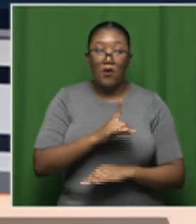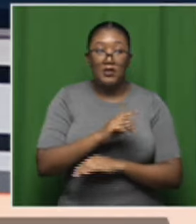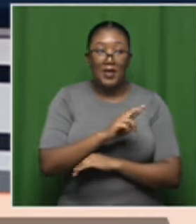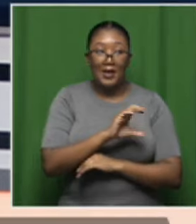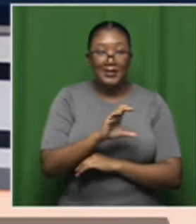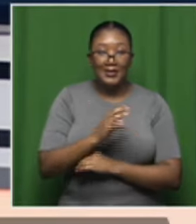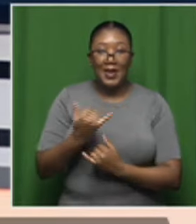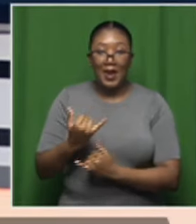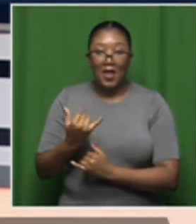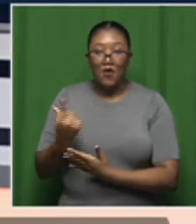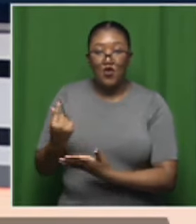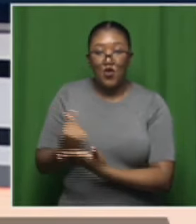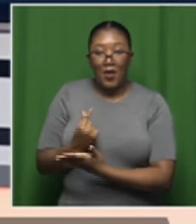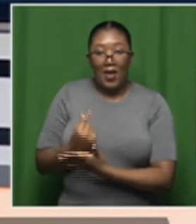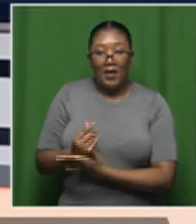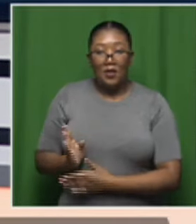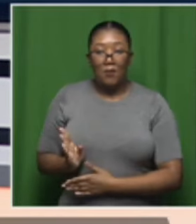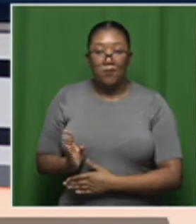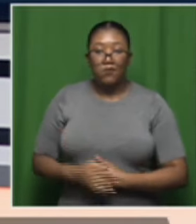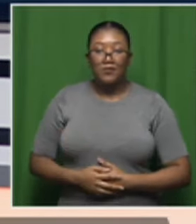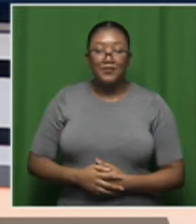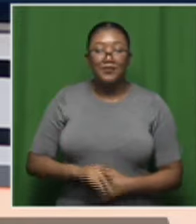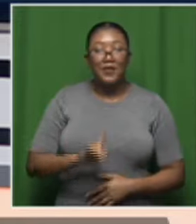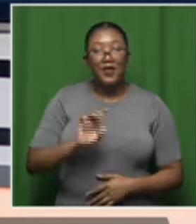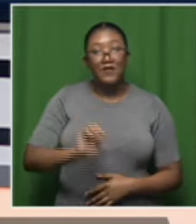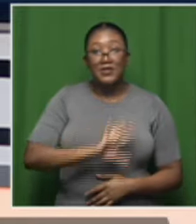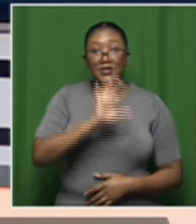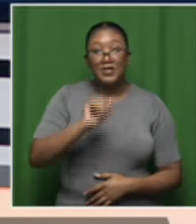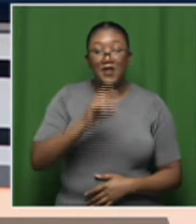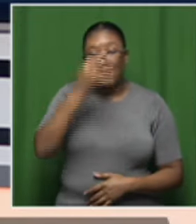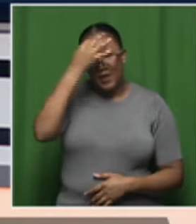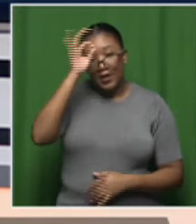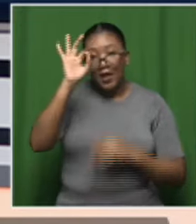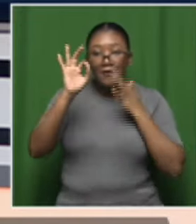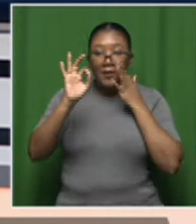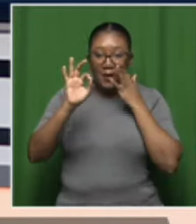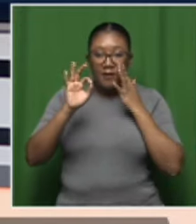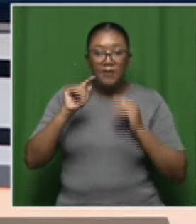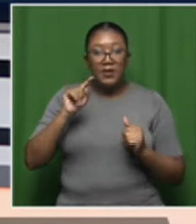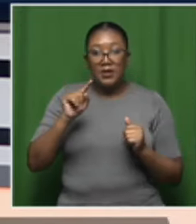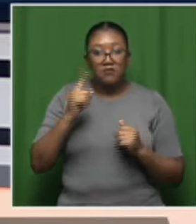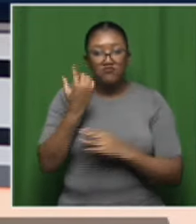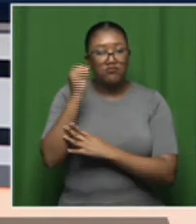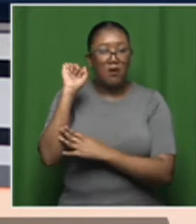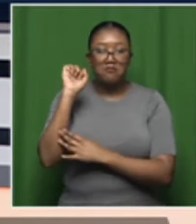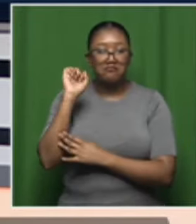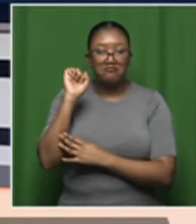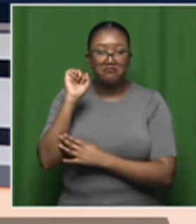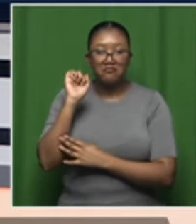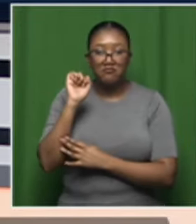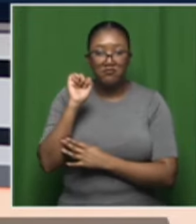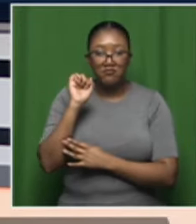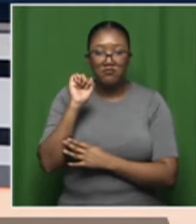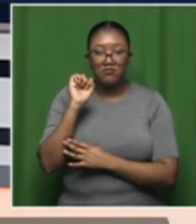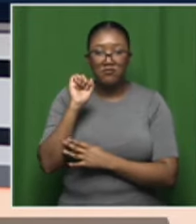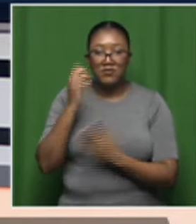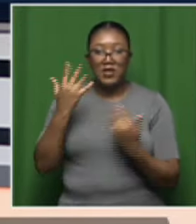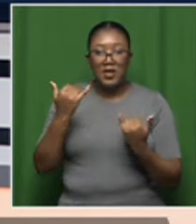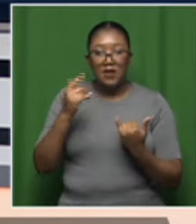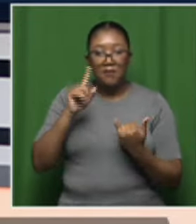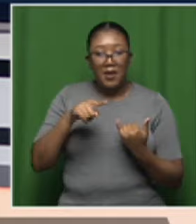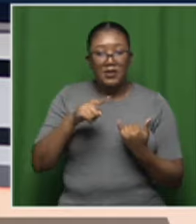Sophie, we do understand that the South African government was firmly opposed to the idea of, passing the remains through